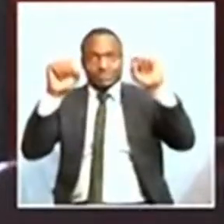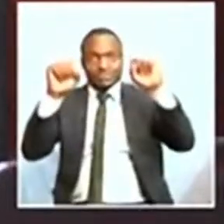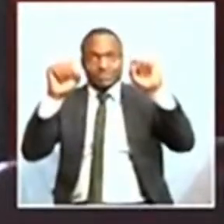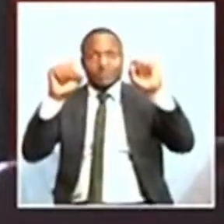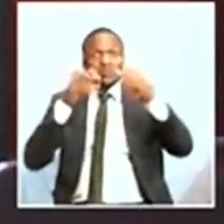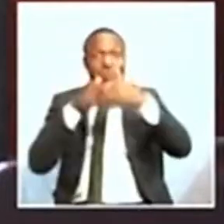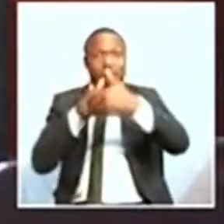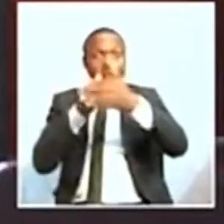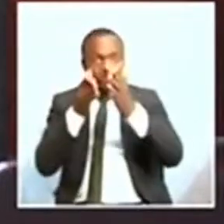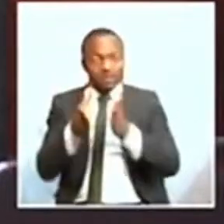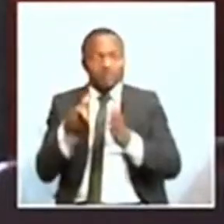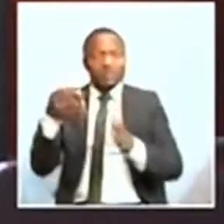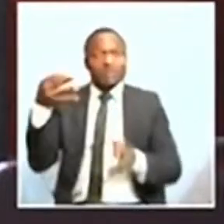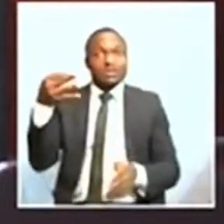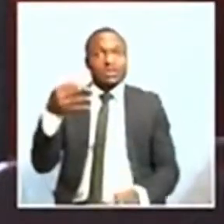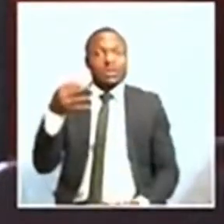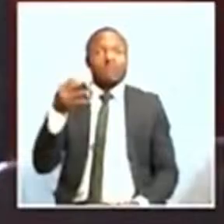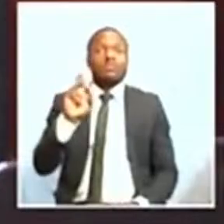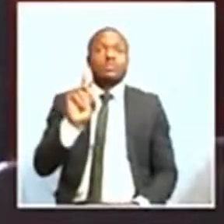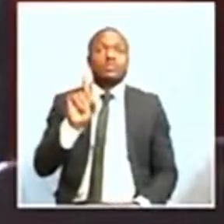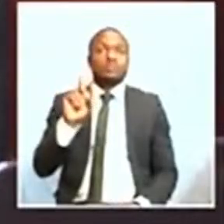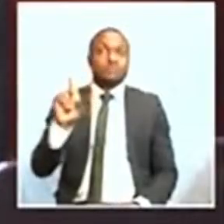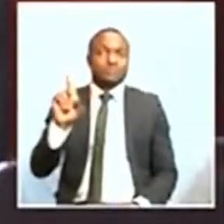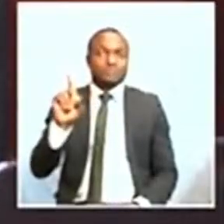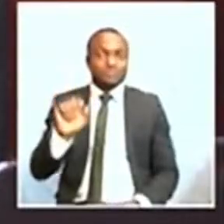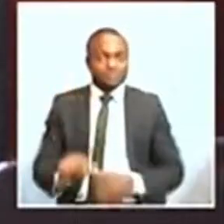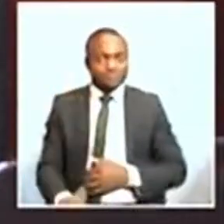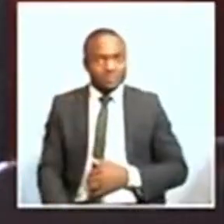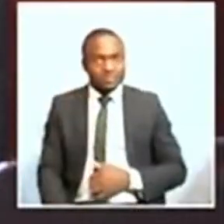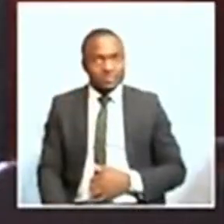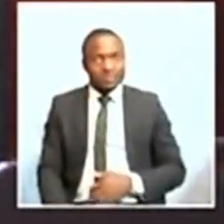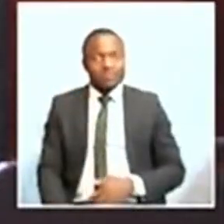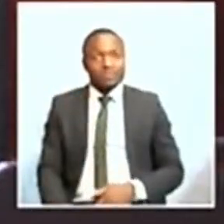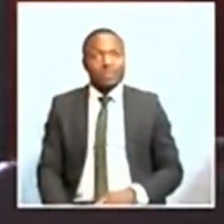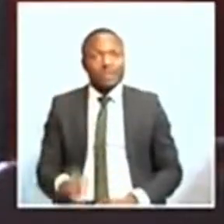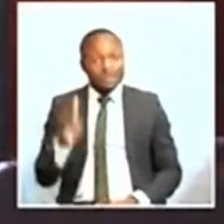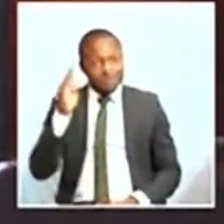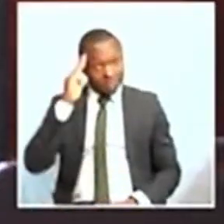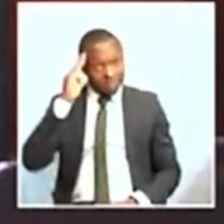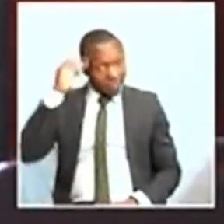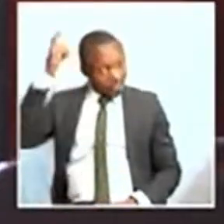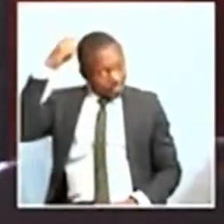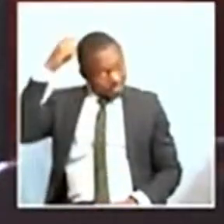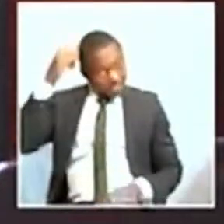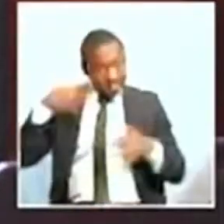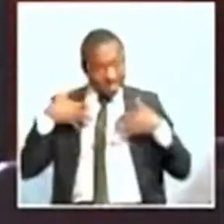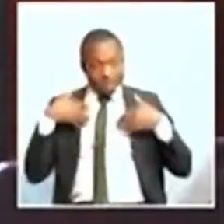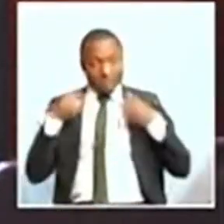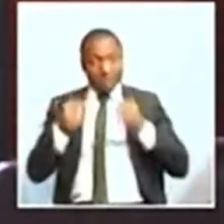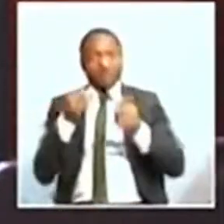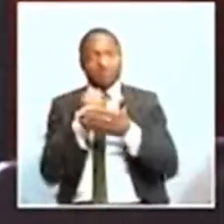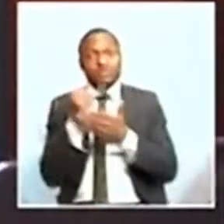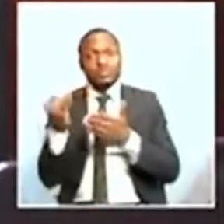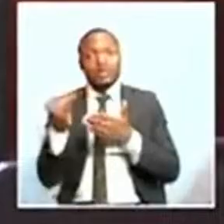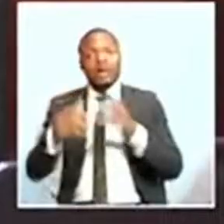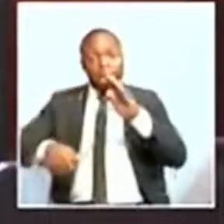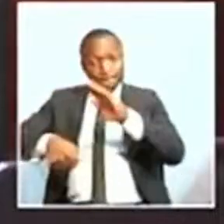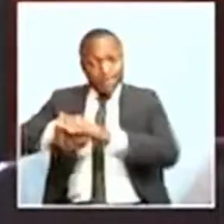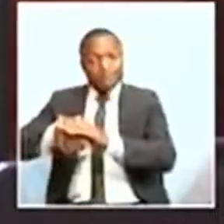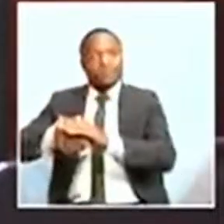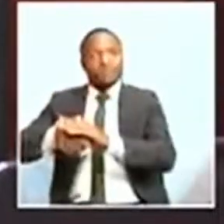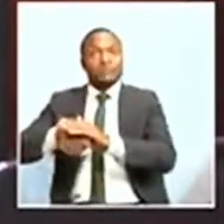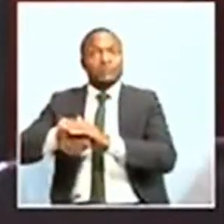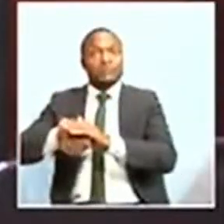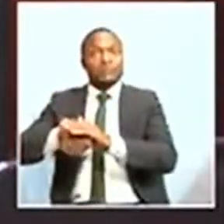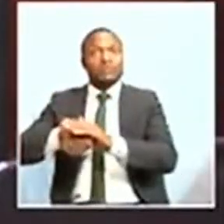the leader of the Forum for Democracy and Development. Bearing in mind that health matters are private